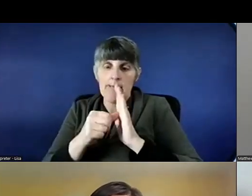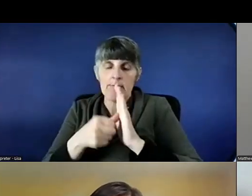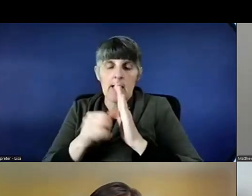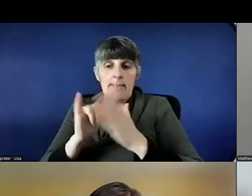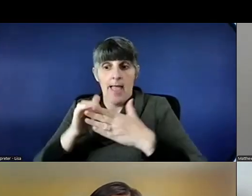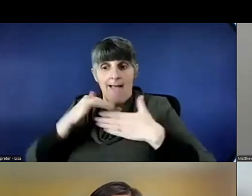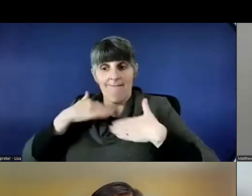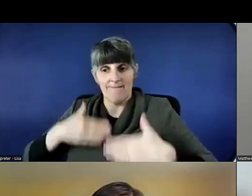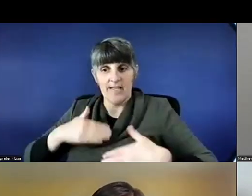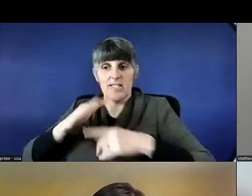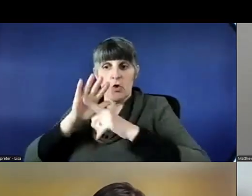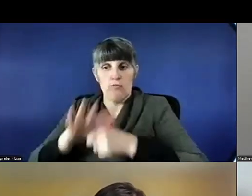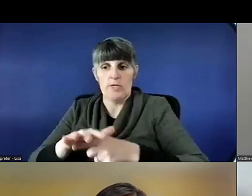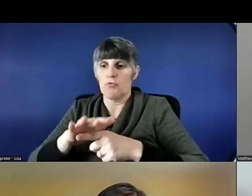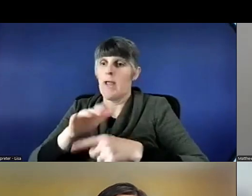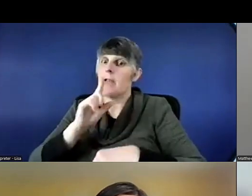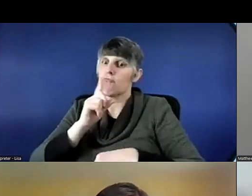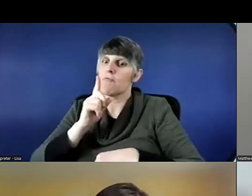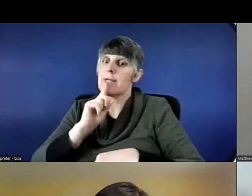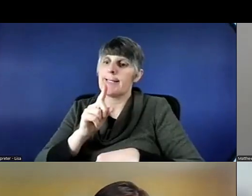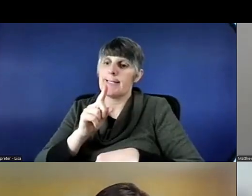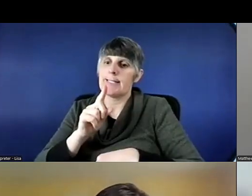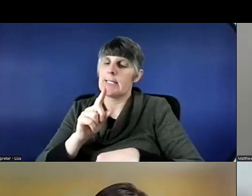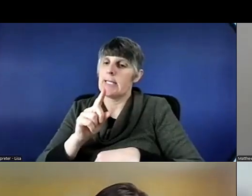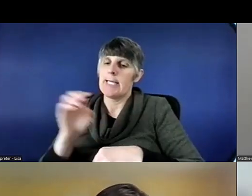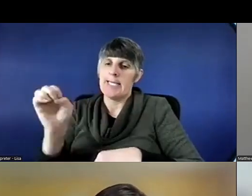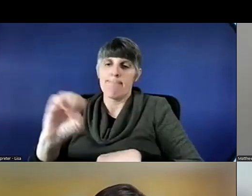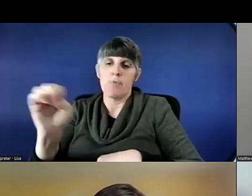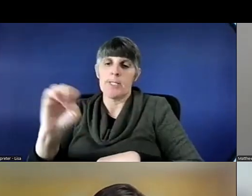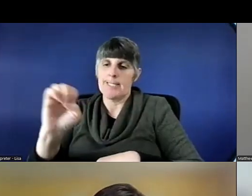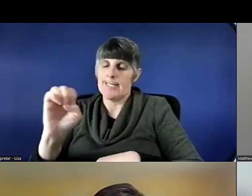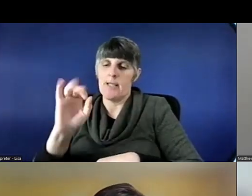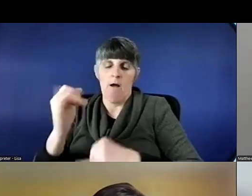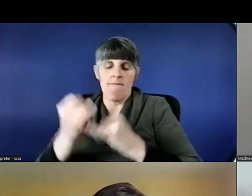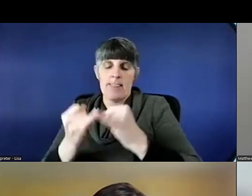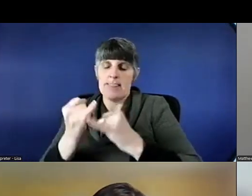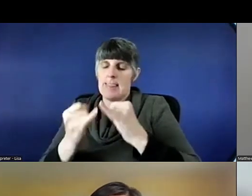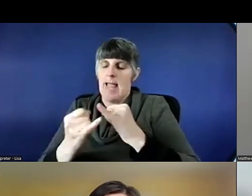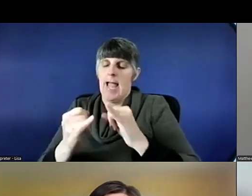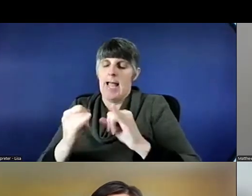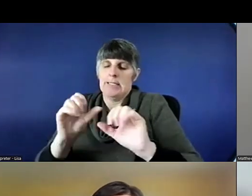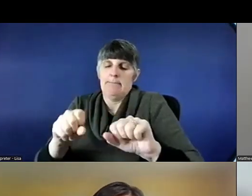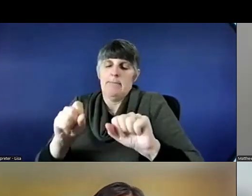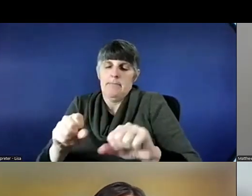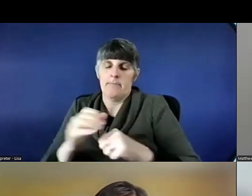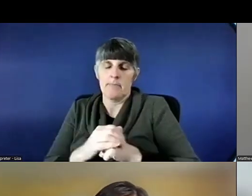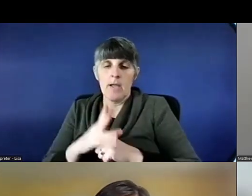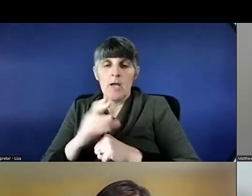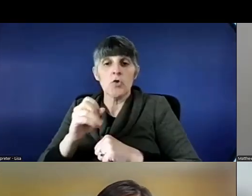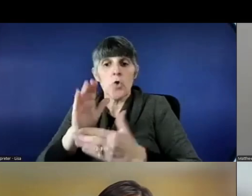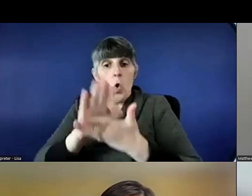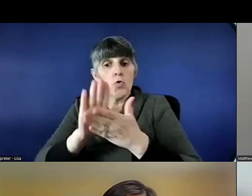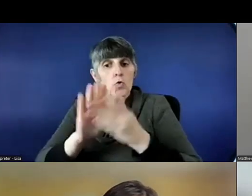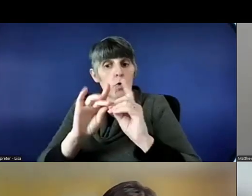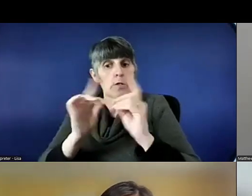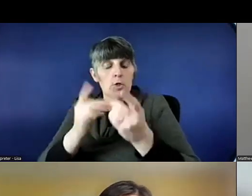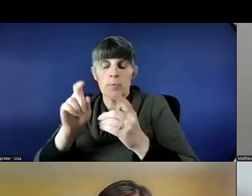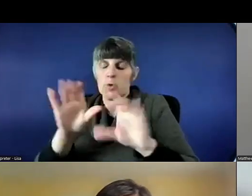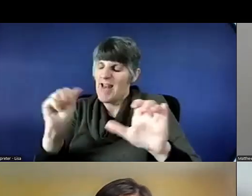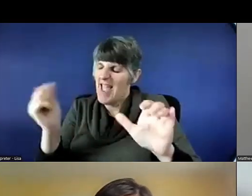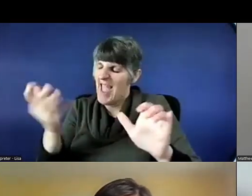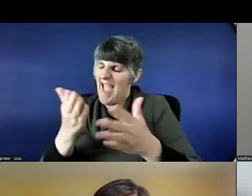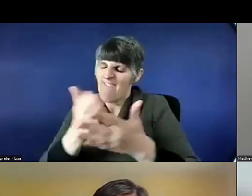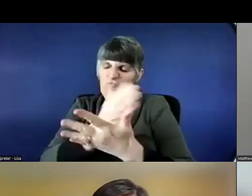that physical restraint really is an emergency procedure of last resort. And so school districts should be doing